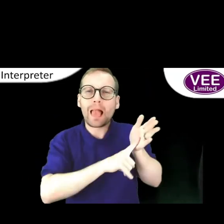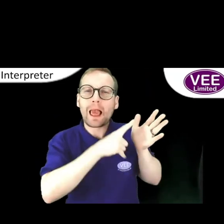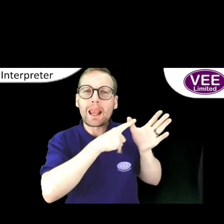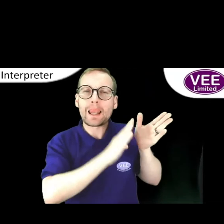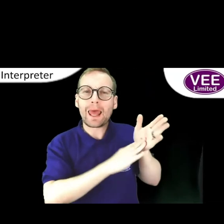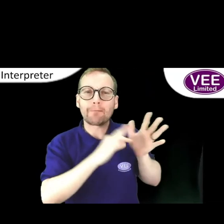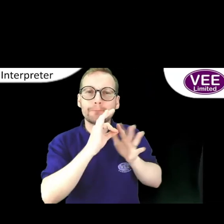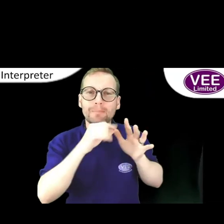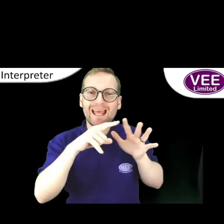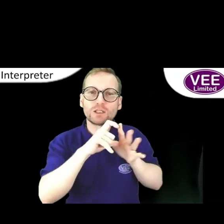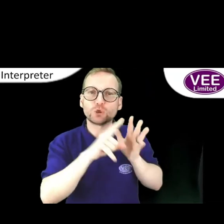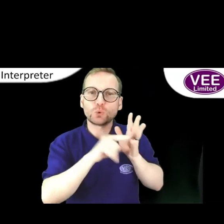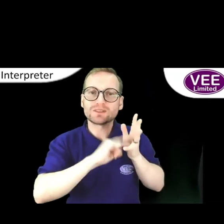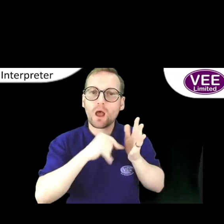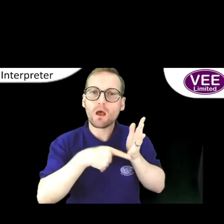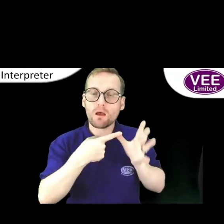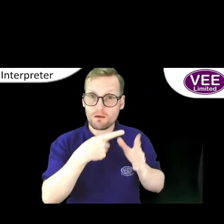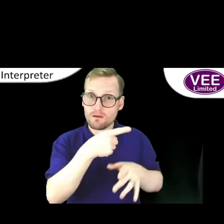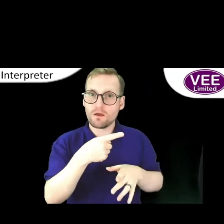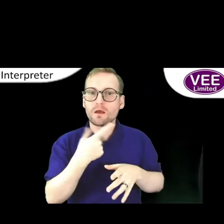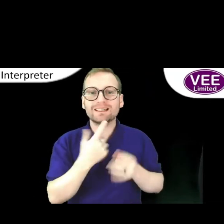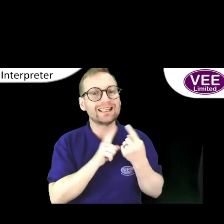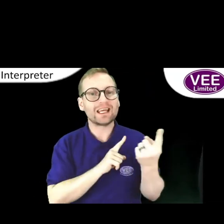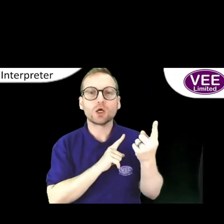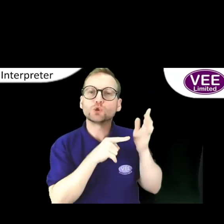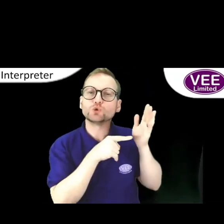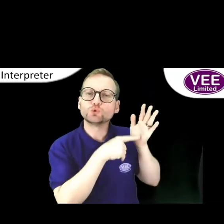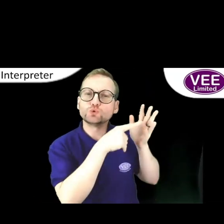tiny island close to the coast of Tunisia.